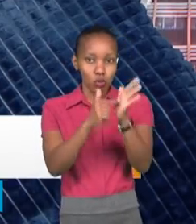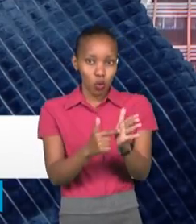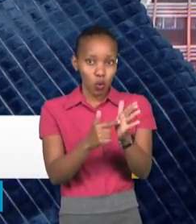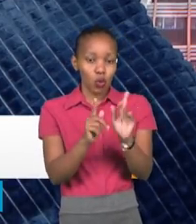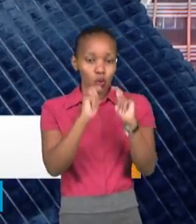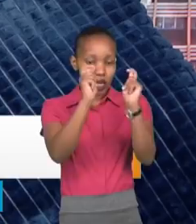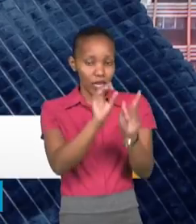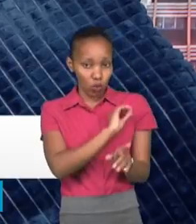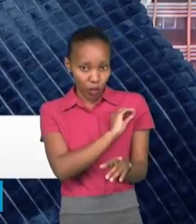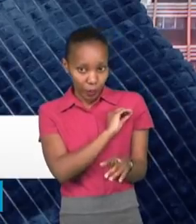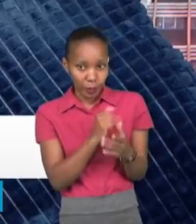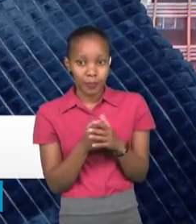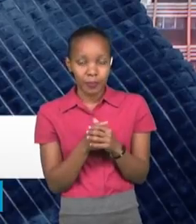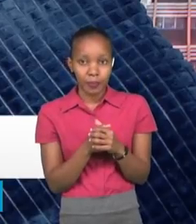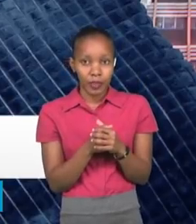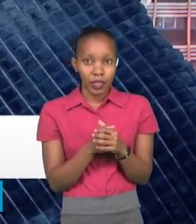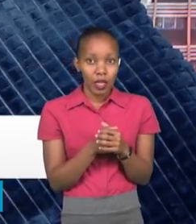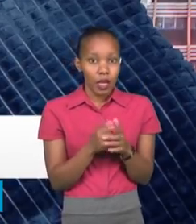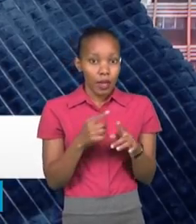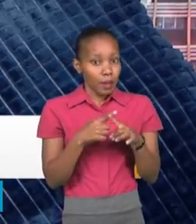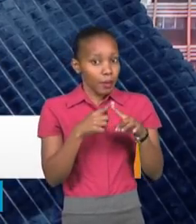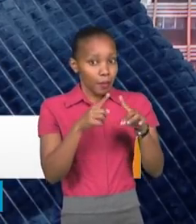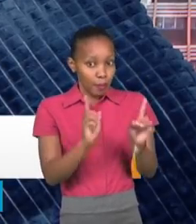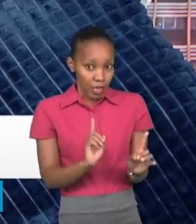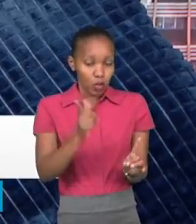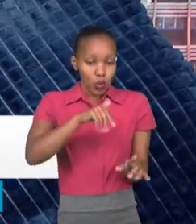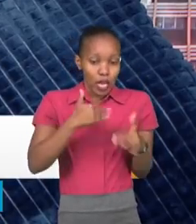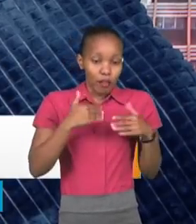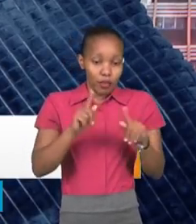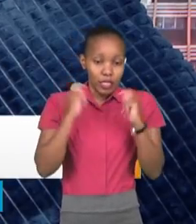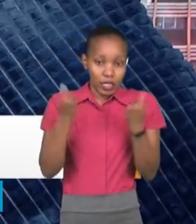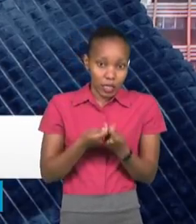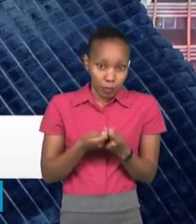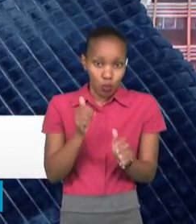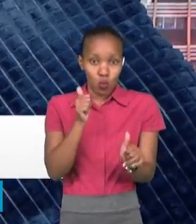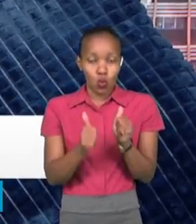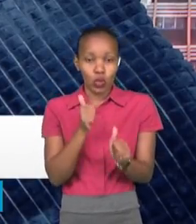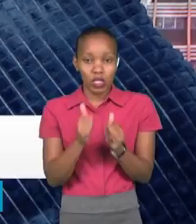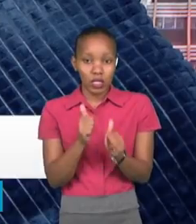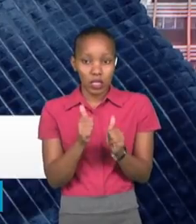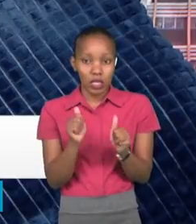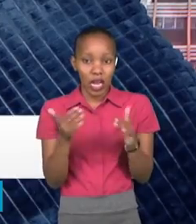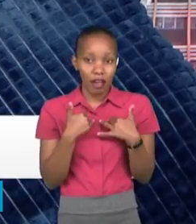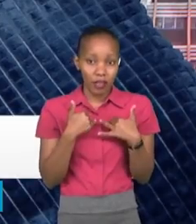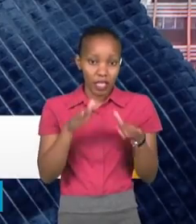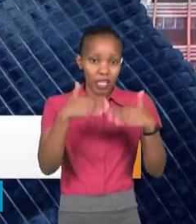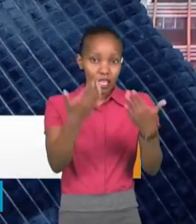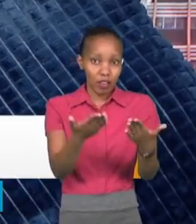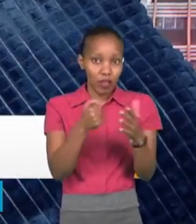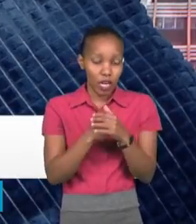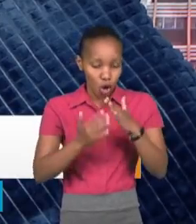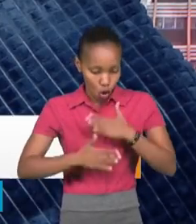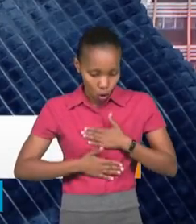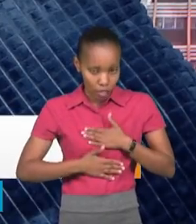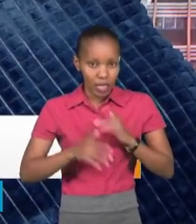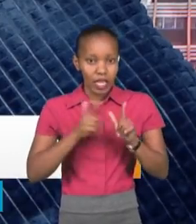his talent. Okay. But at the end of the day, we've had a squad that actually has given us the honors and taken us to